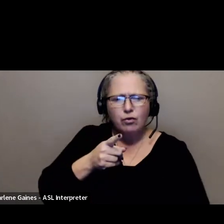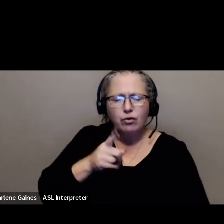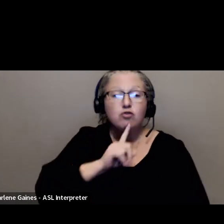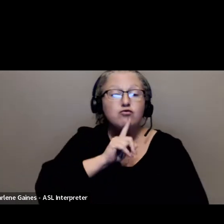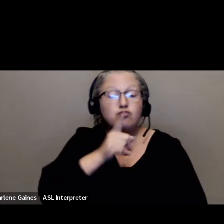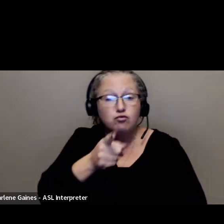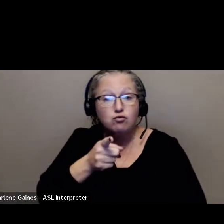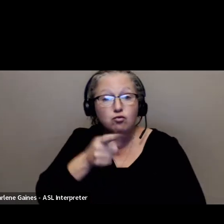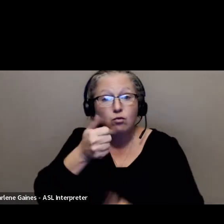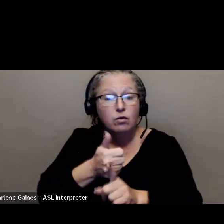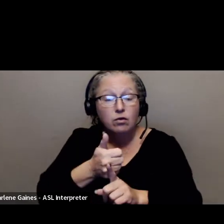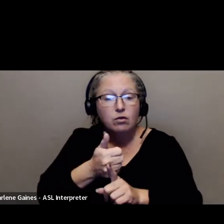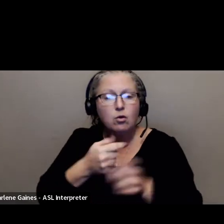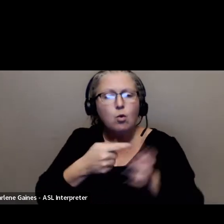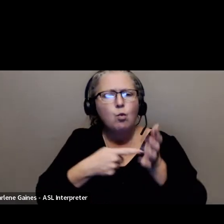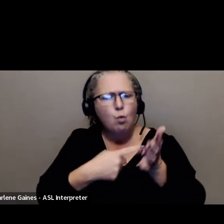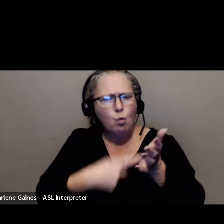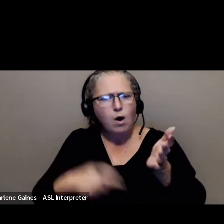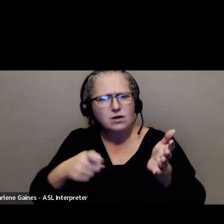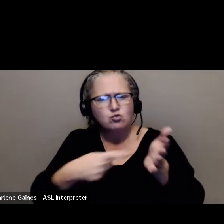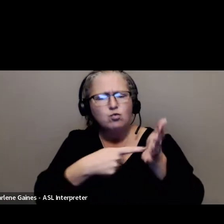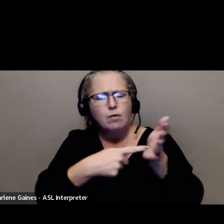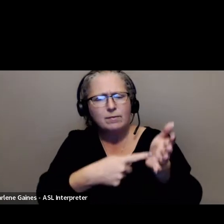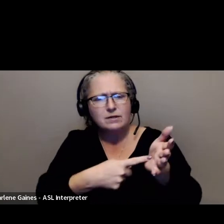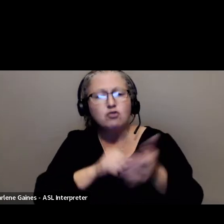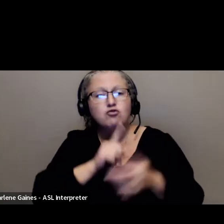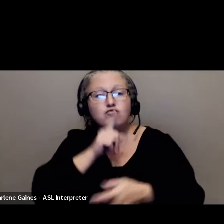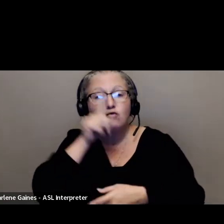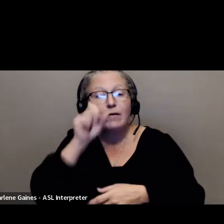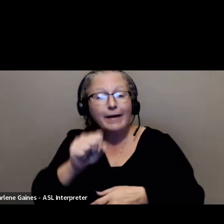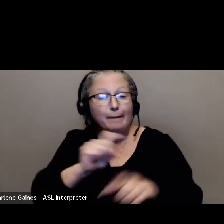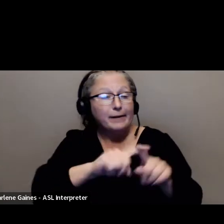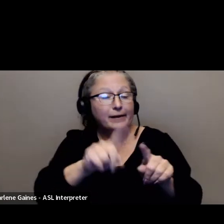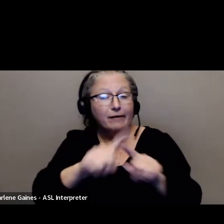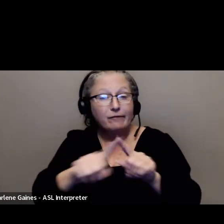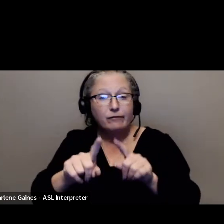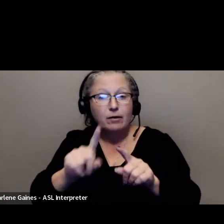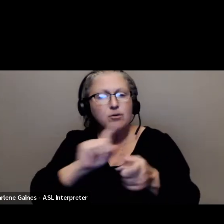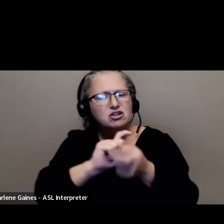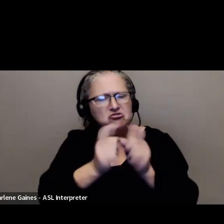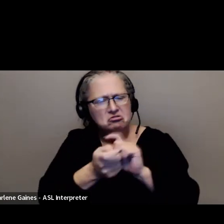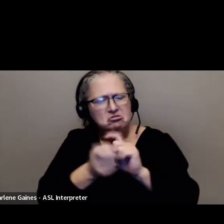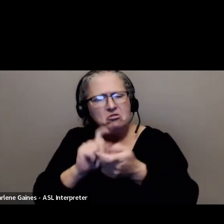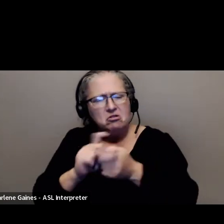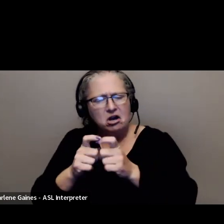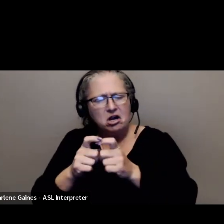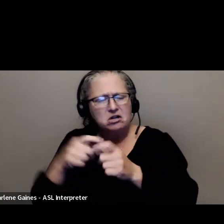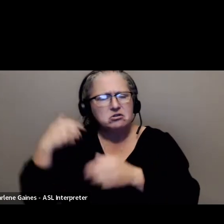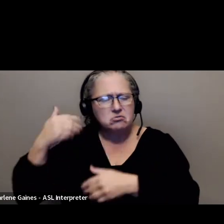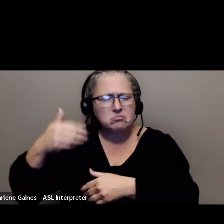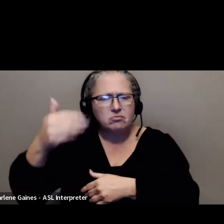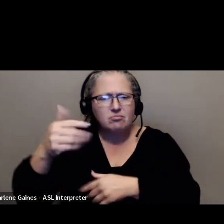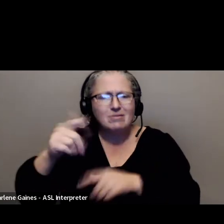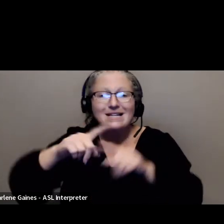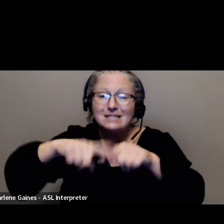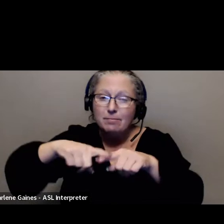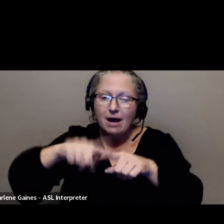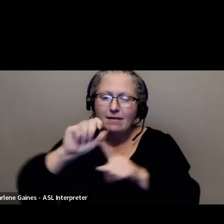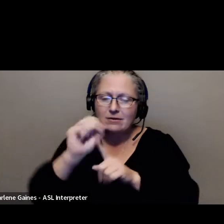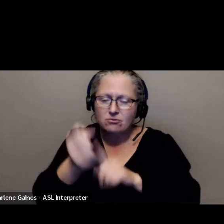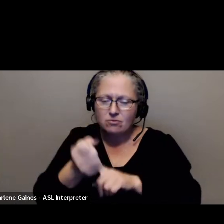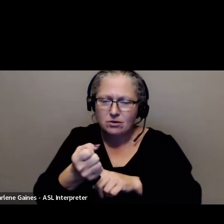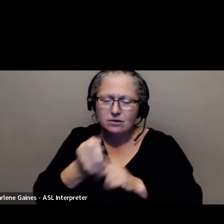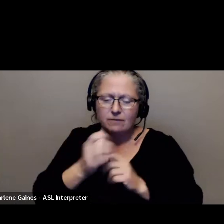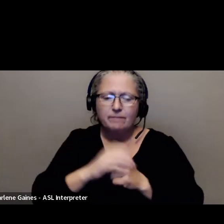Truth is what represented. Truth can be different, and it changes from time to time, depending upon